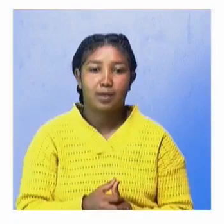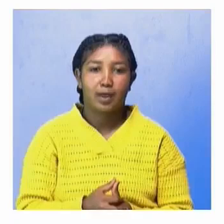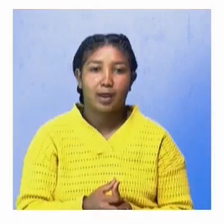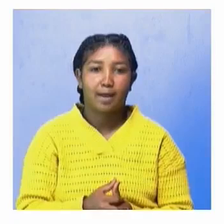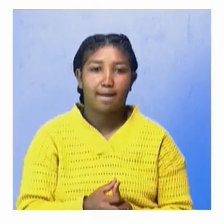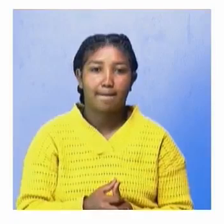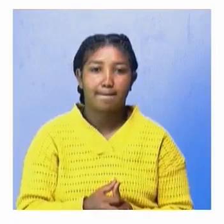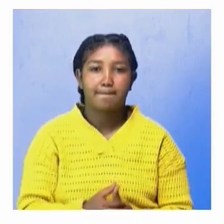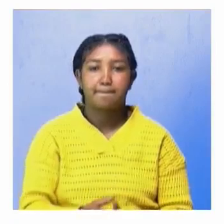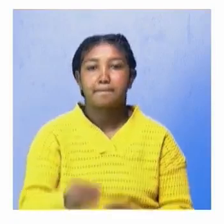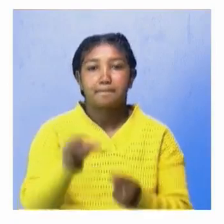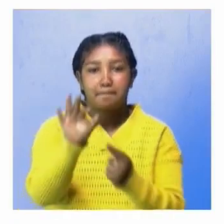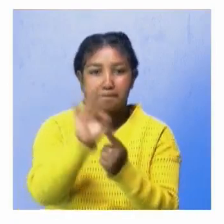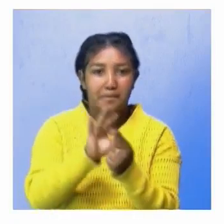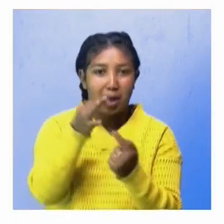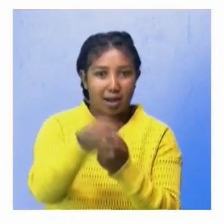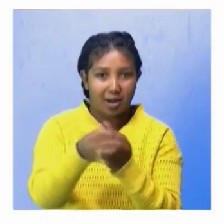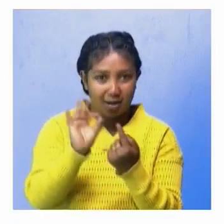banana.